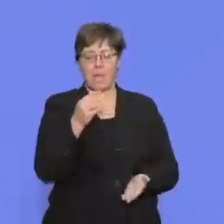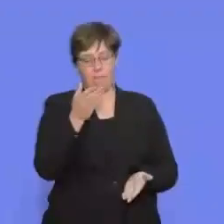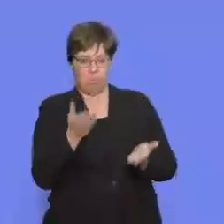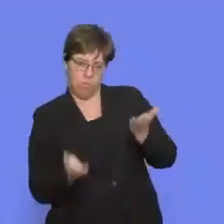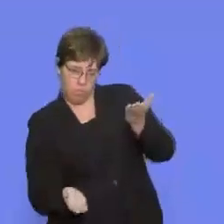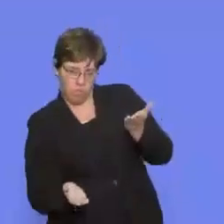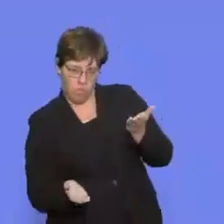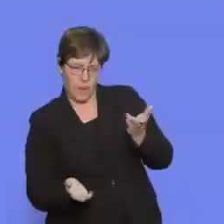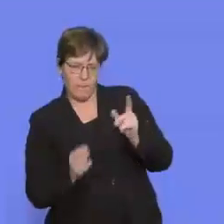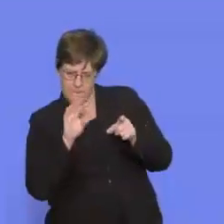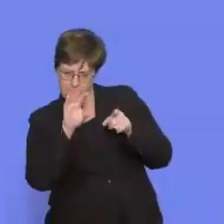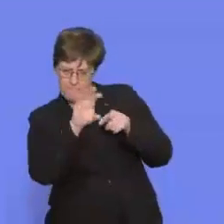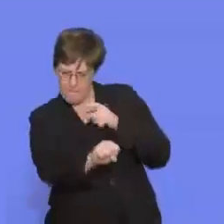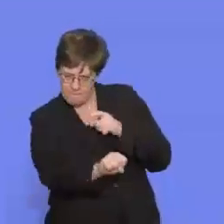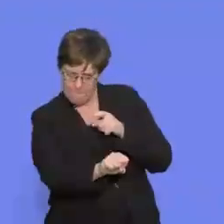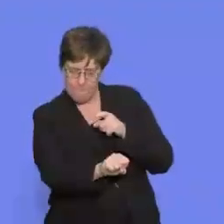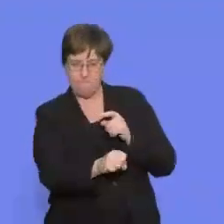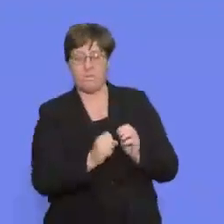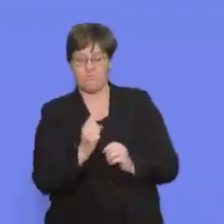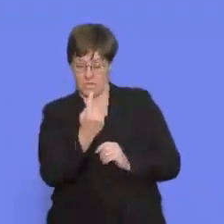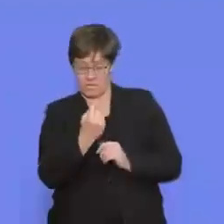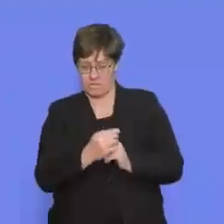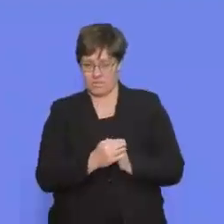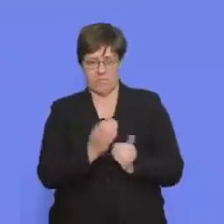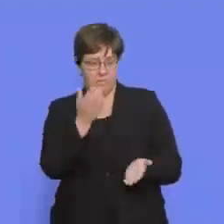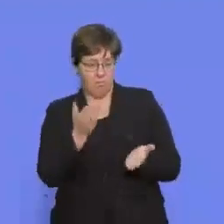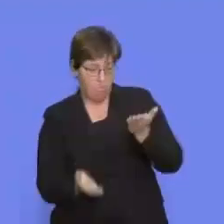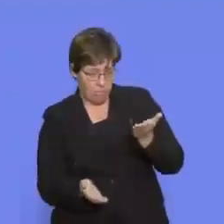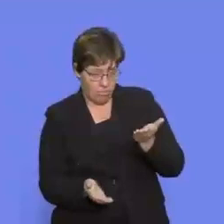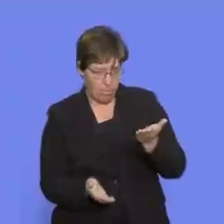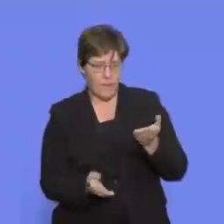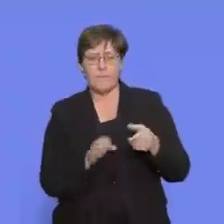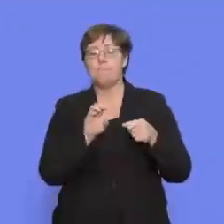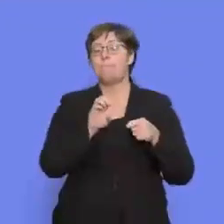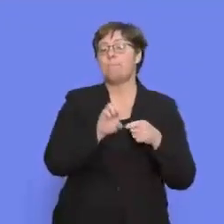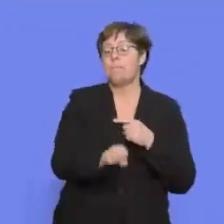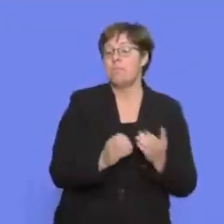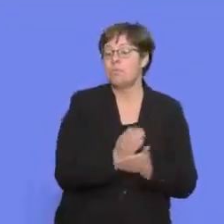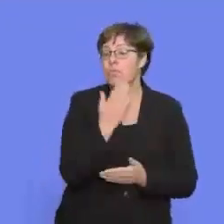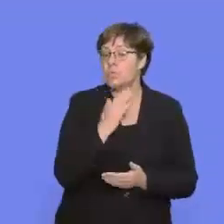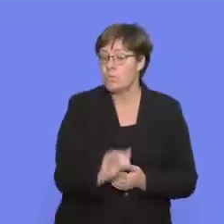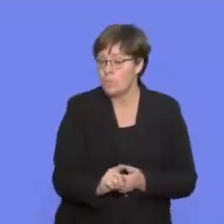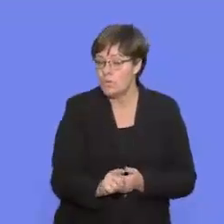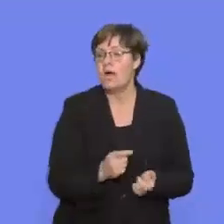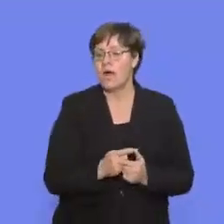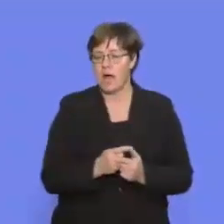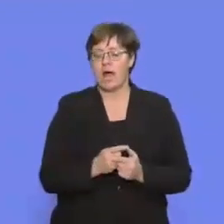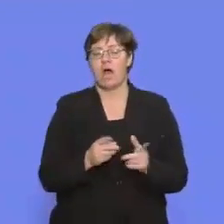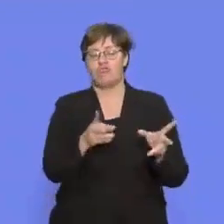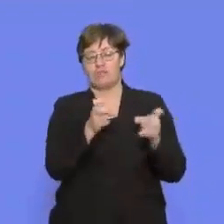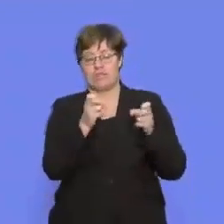detected. But this imbalance should be detected by the receptor.